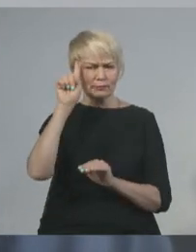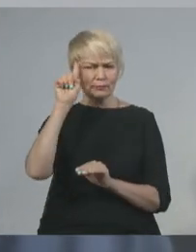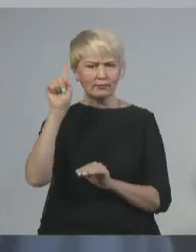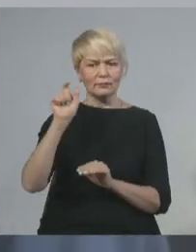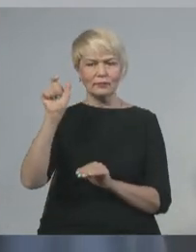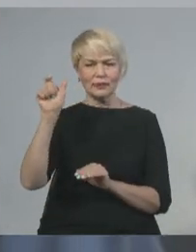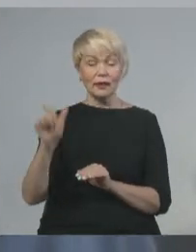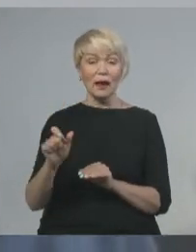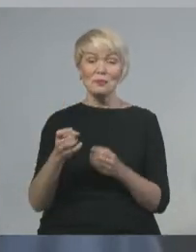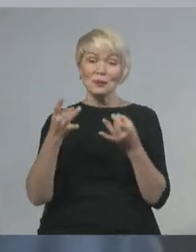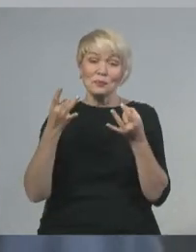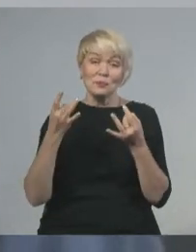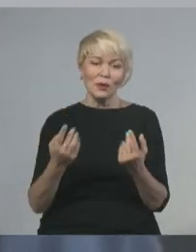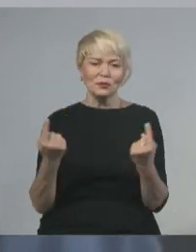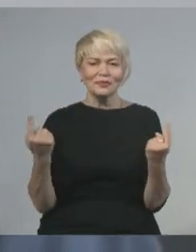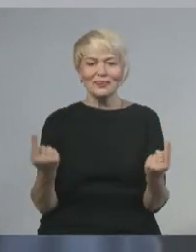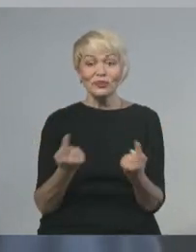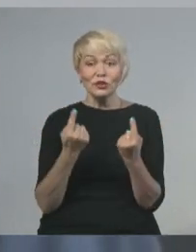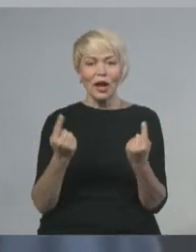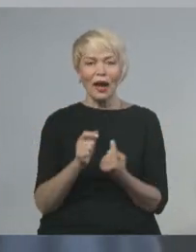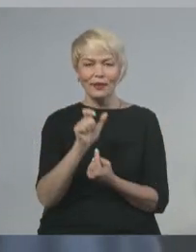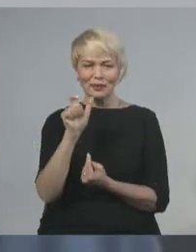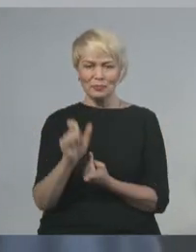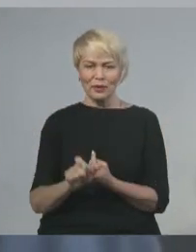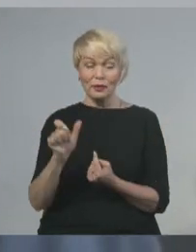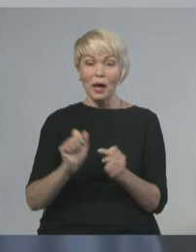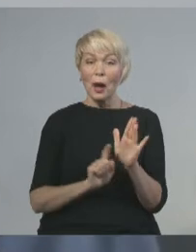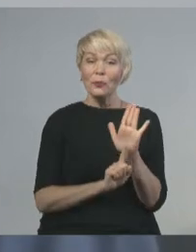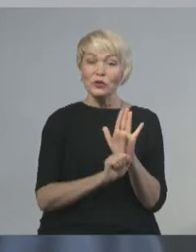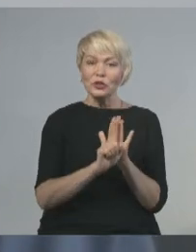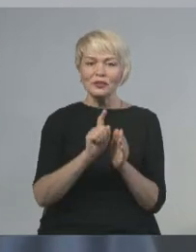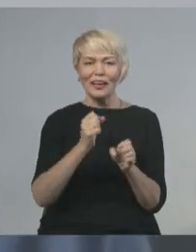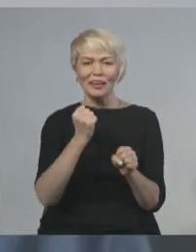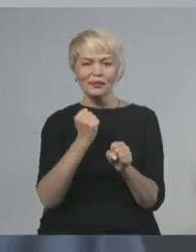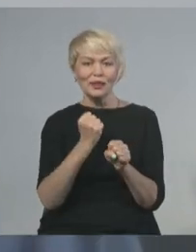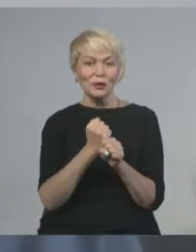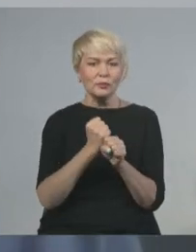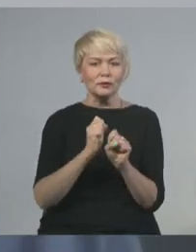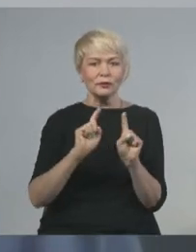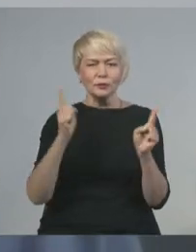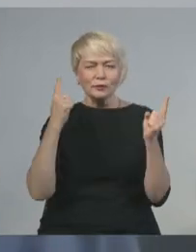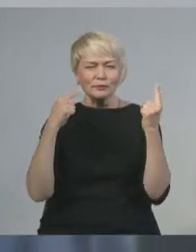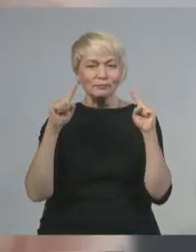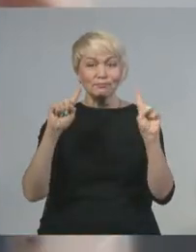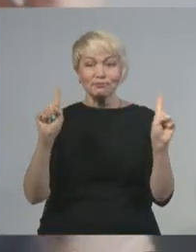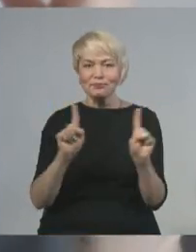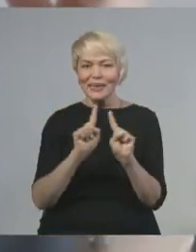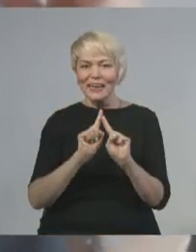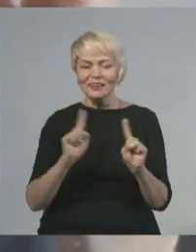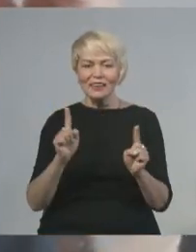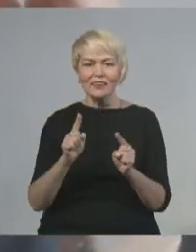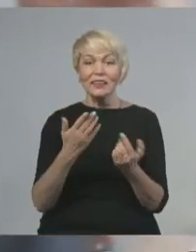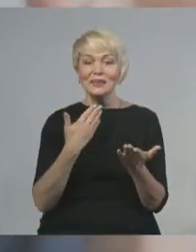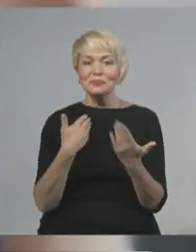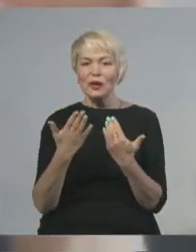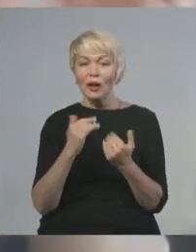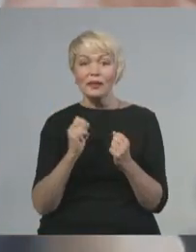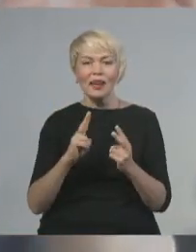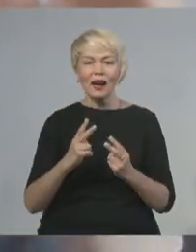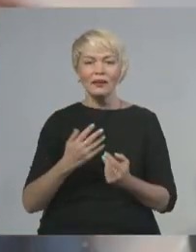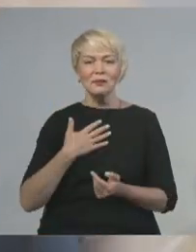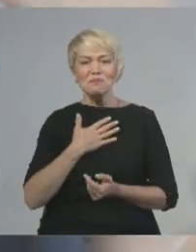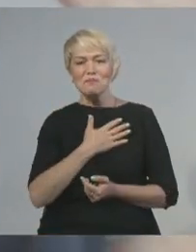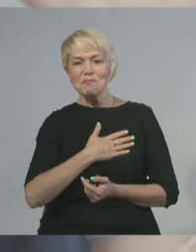creative and what how they how they are dealing with the whole situation so we were trying to to to make it a bit more